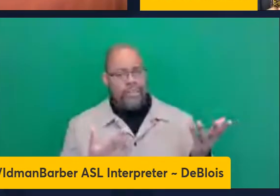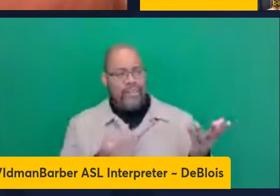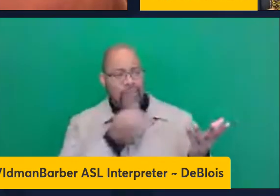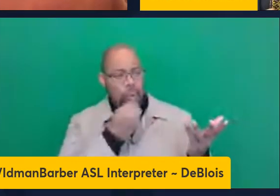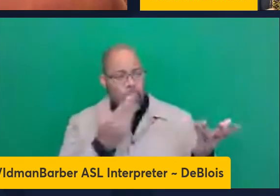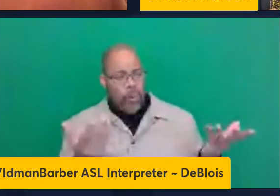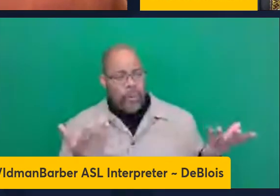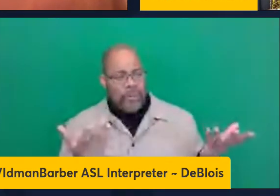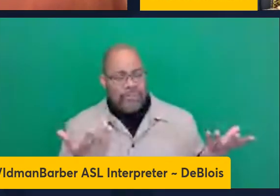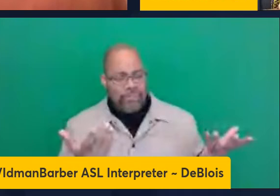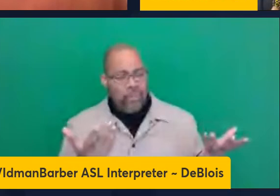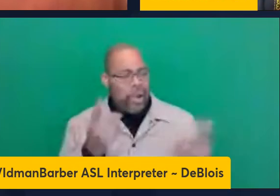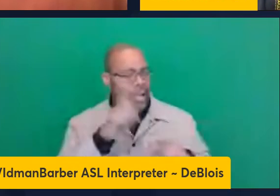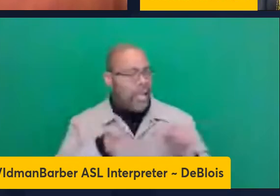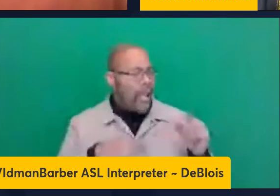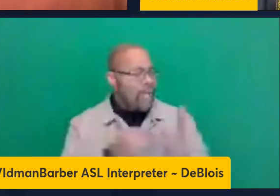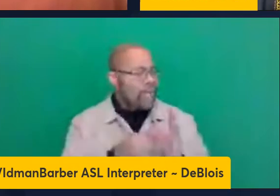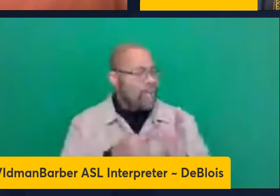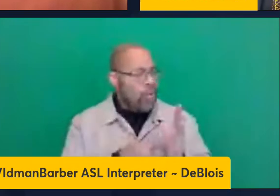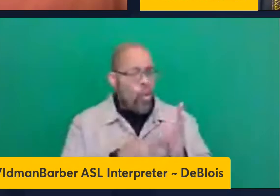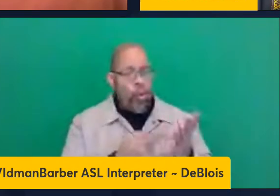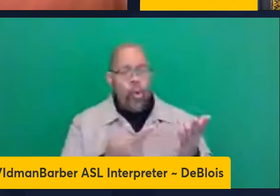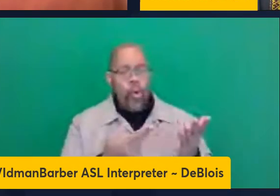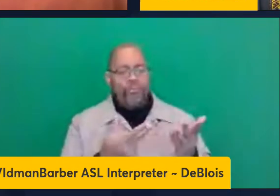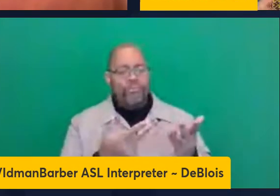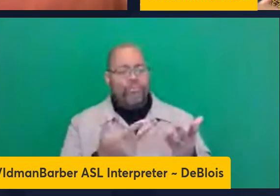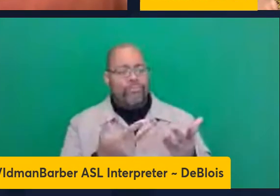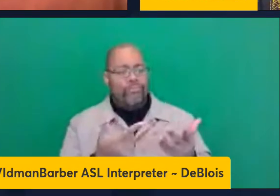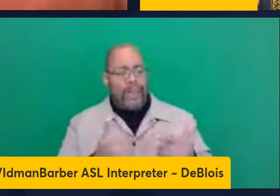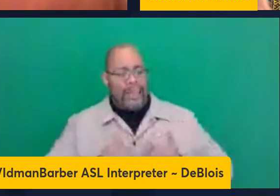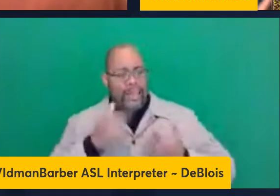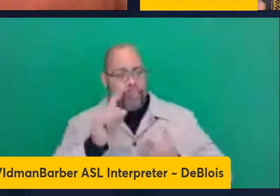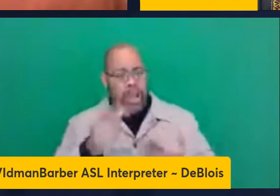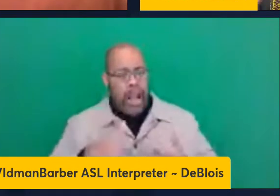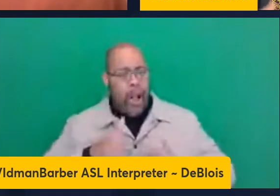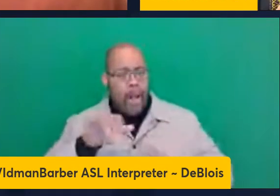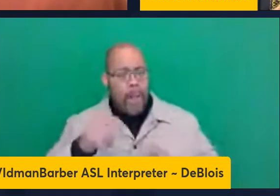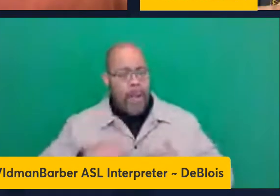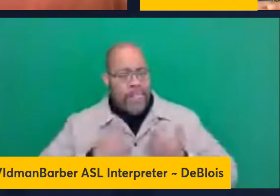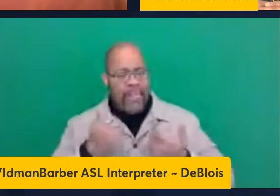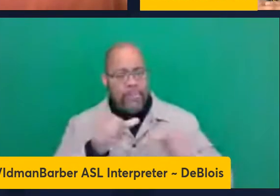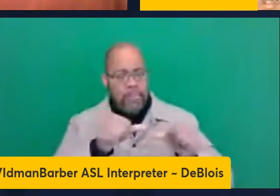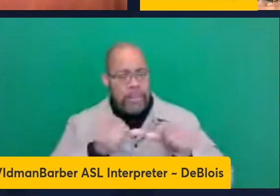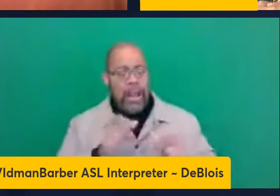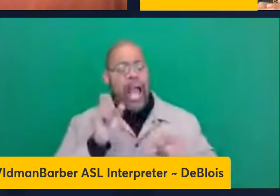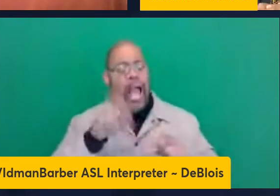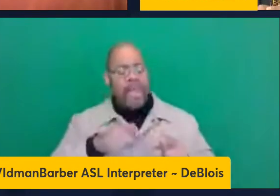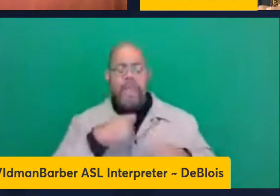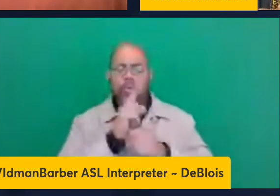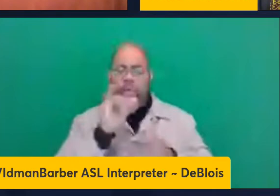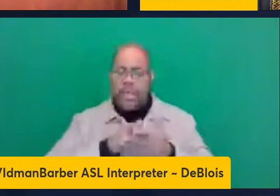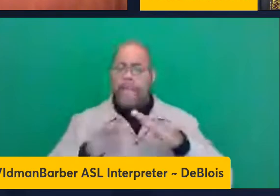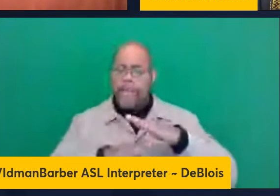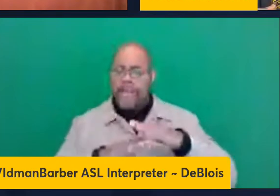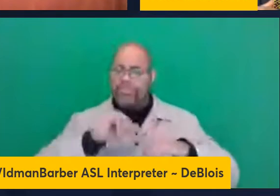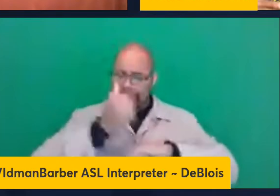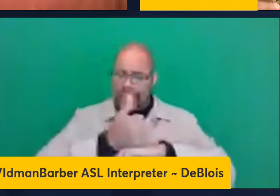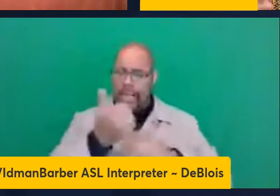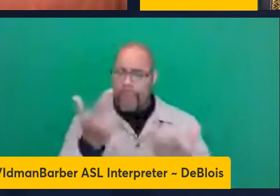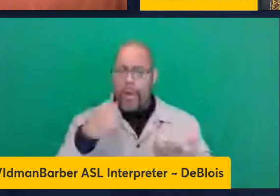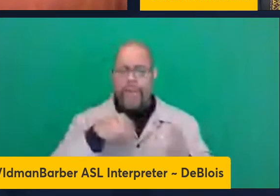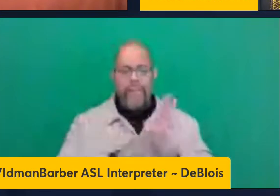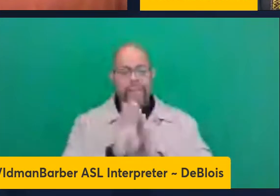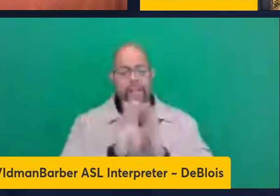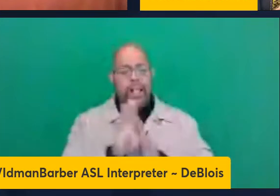day or cannot afford a decent accommodation. So you have to make sure that those basic fundamentals are in place. And so we had to develop